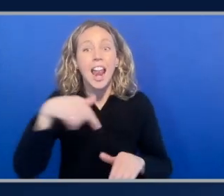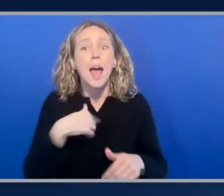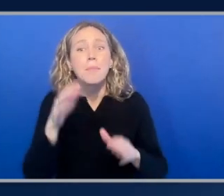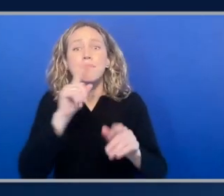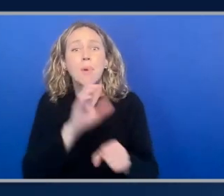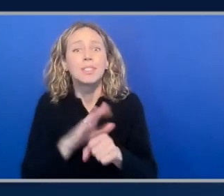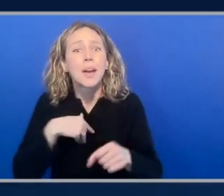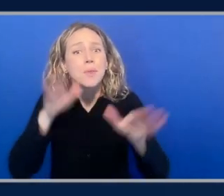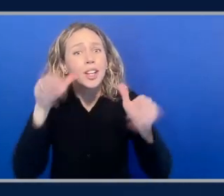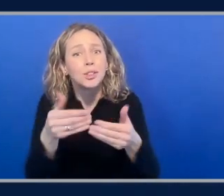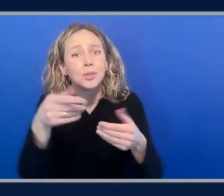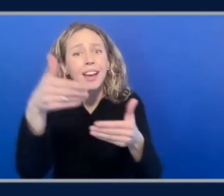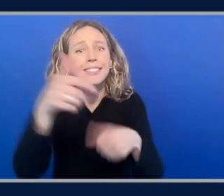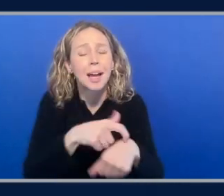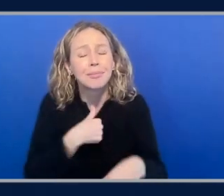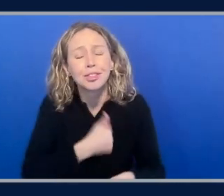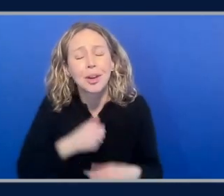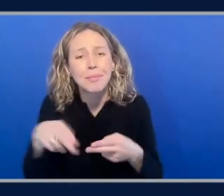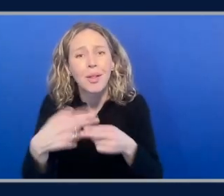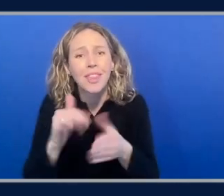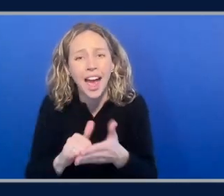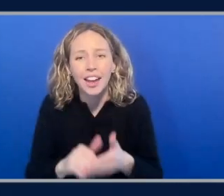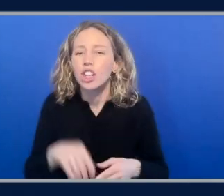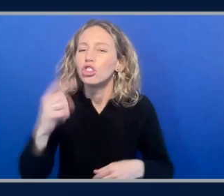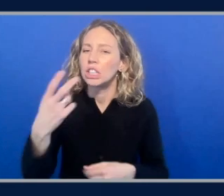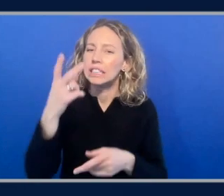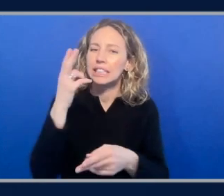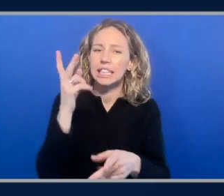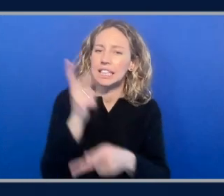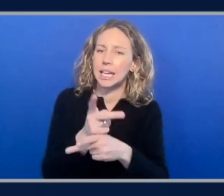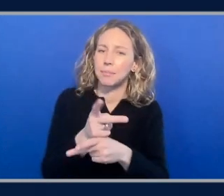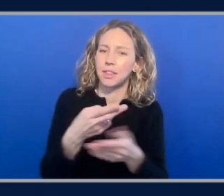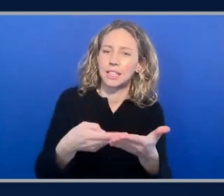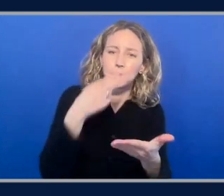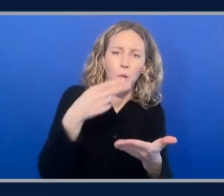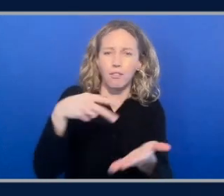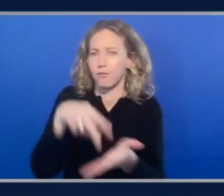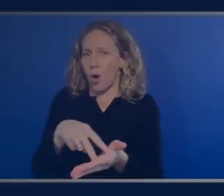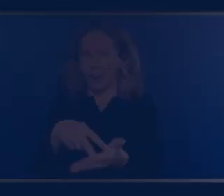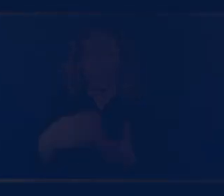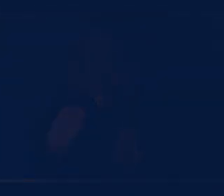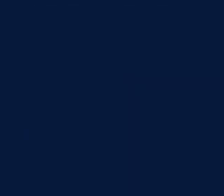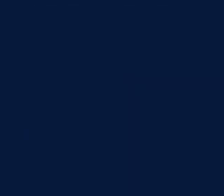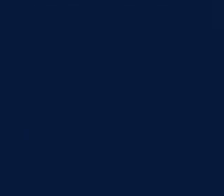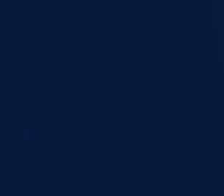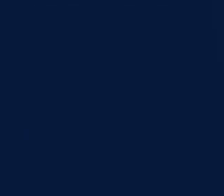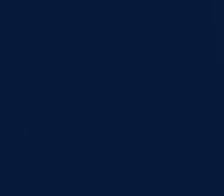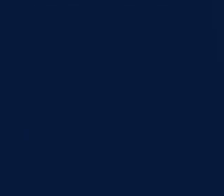I'm so sorry. Just keep your spork in your food. Somebody please tell me what this is about.